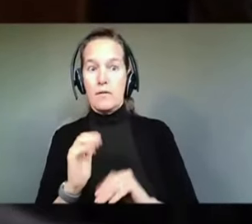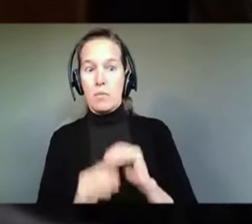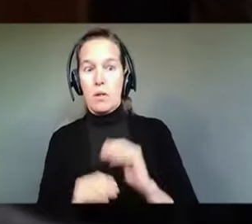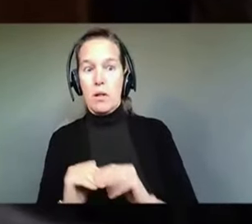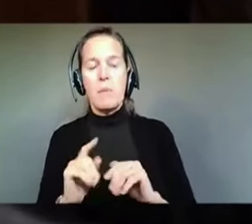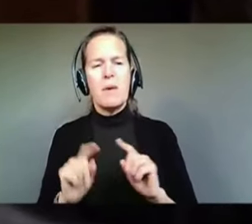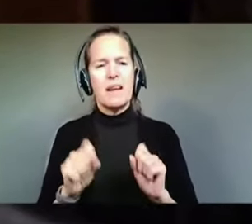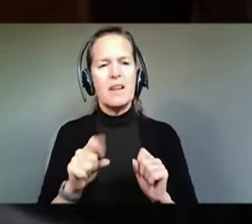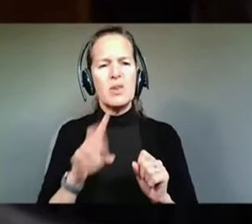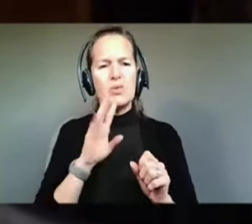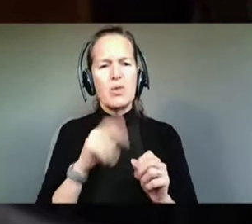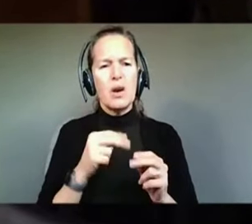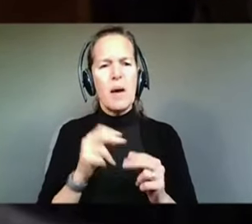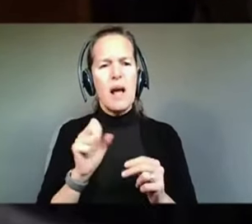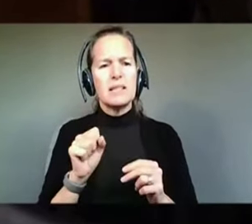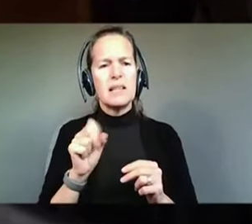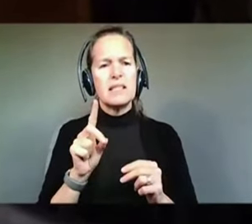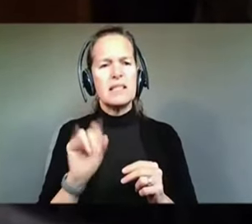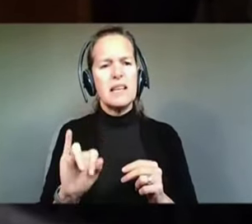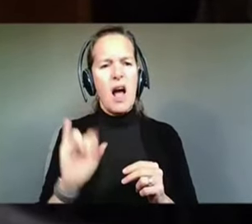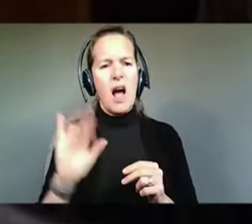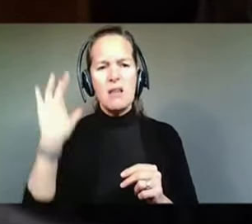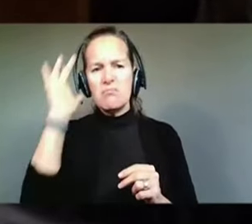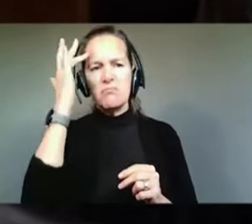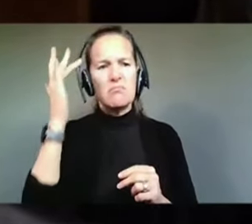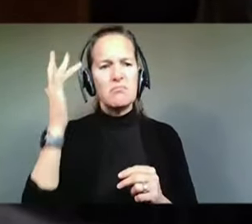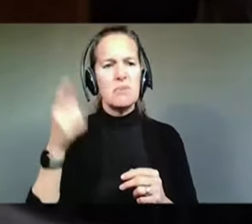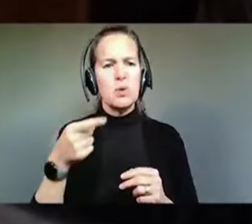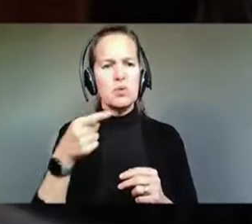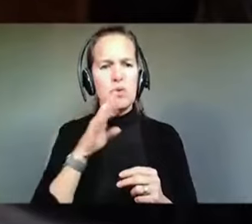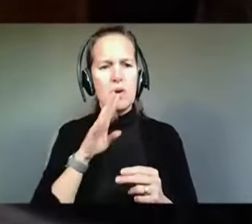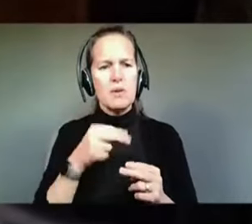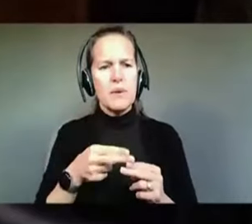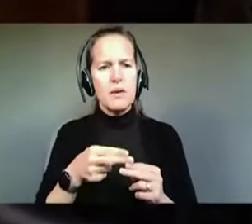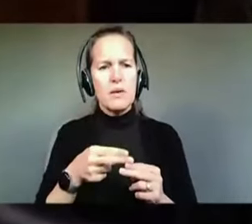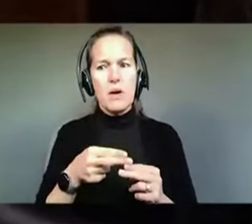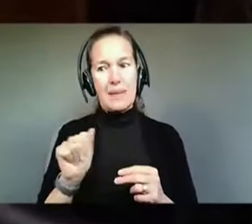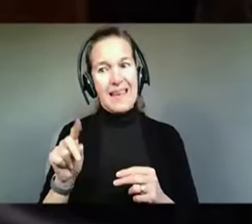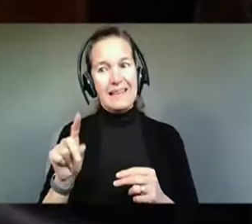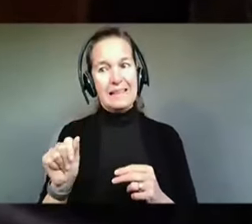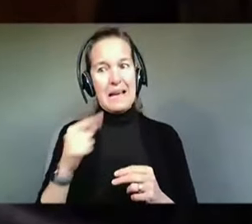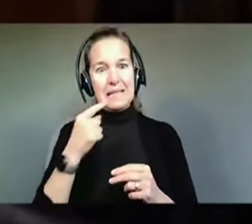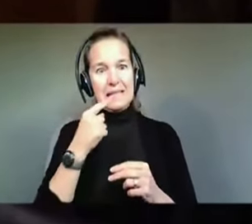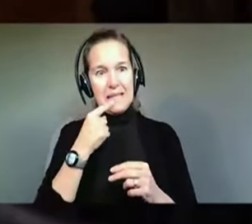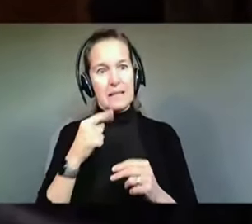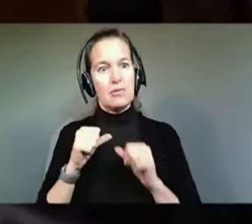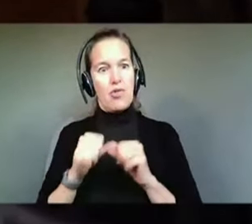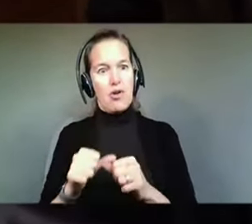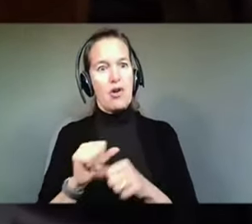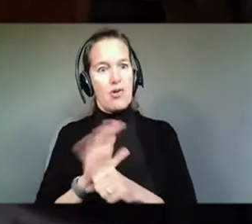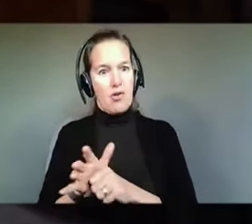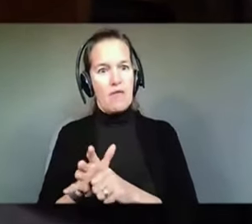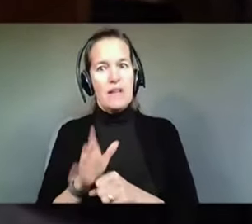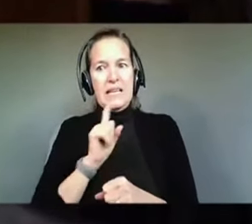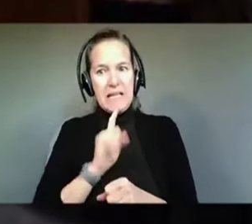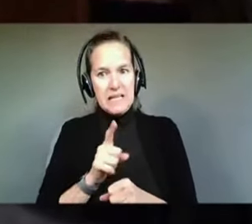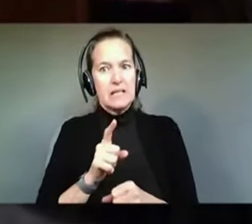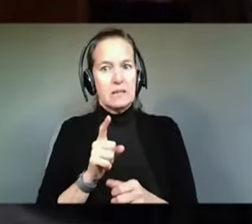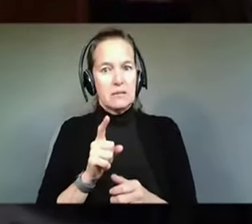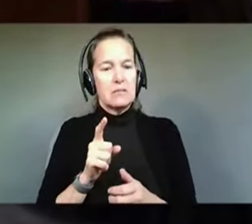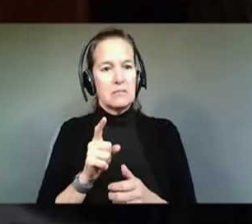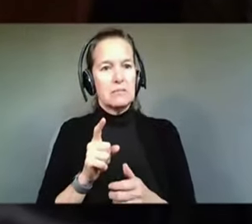this SSDI ordeal and that you've been, I mean, the ADA says long COVID is a condition,